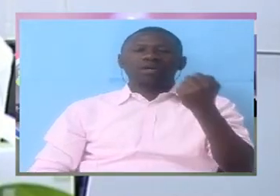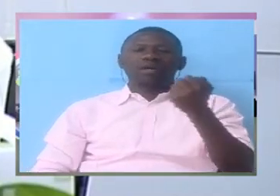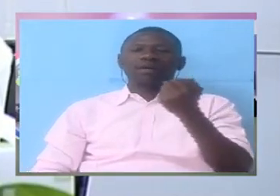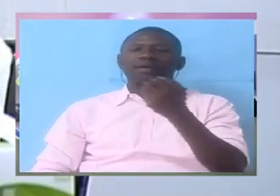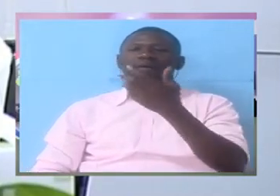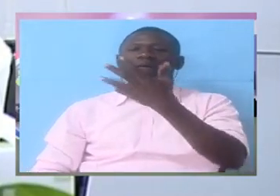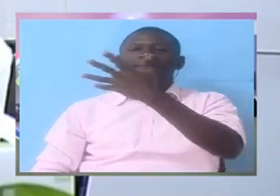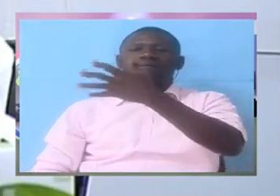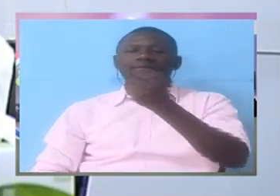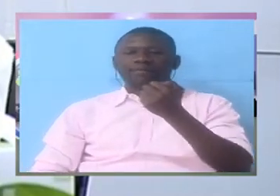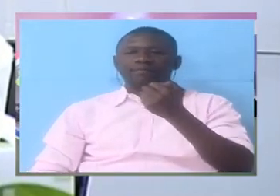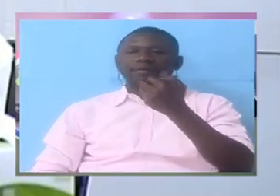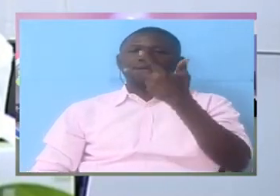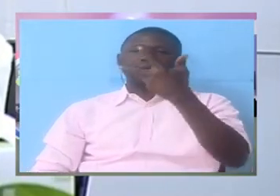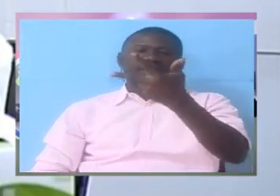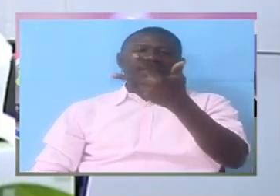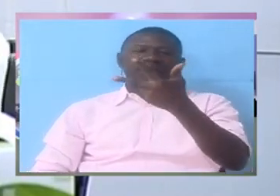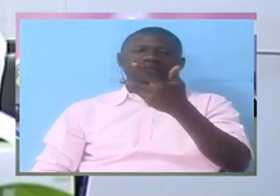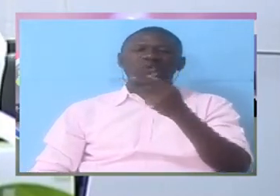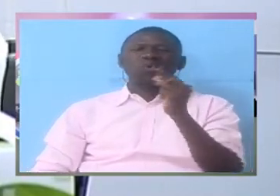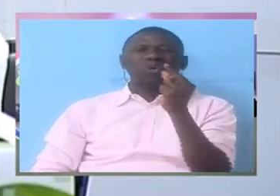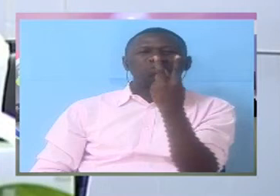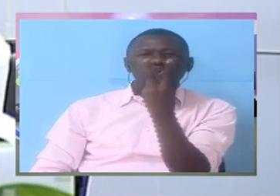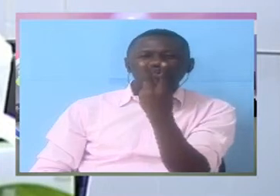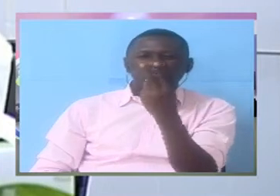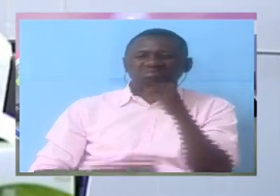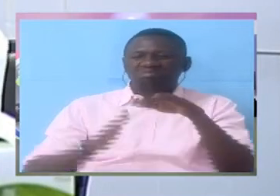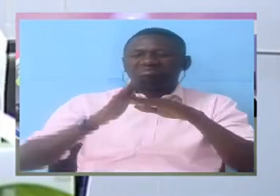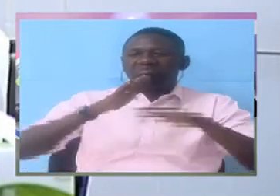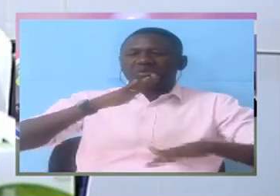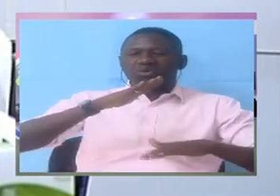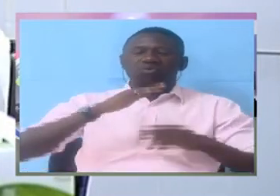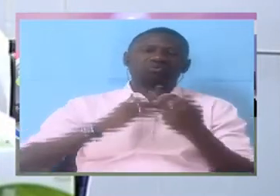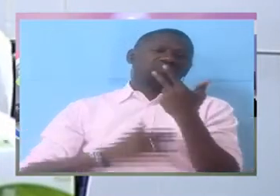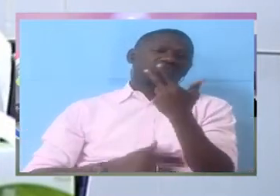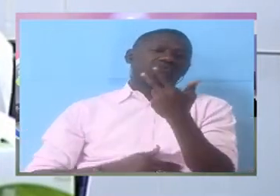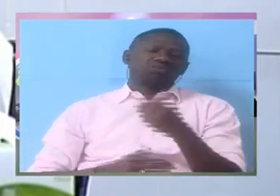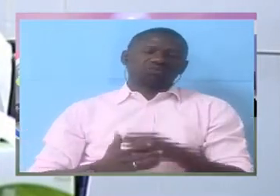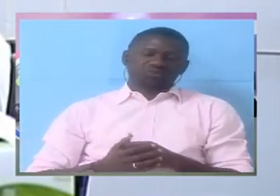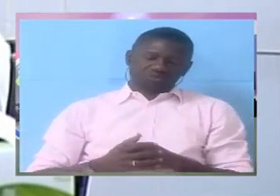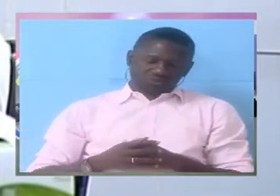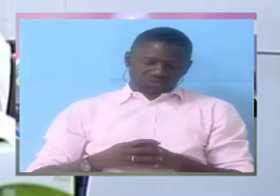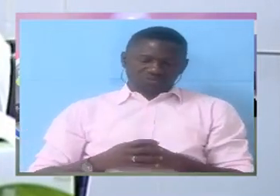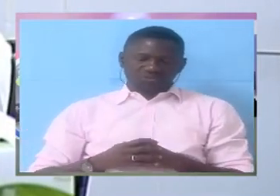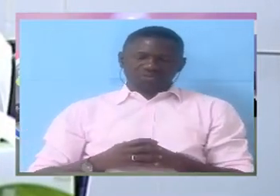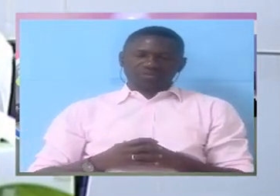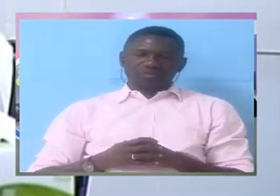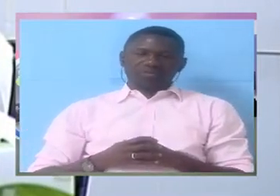mark fladrone mbalikatunga kemefula talulu ni nsaile soto. Then in